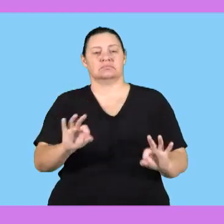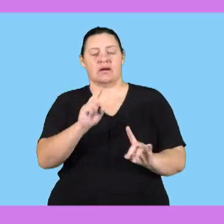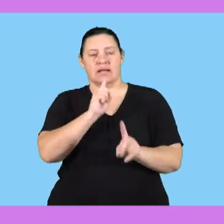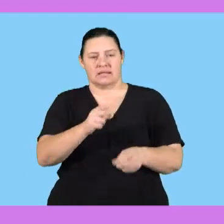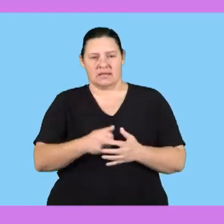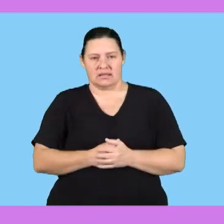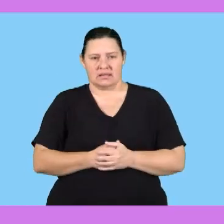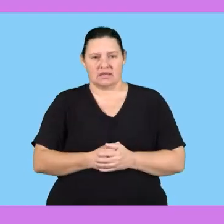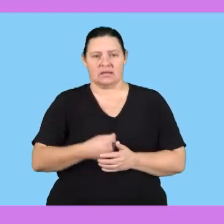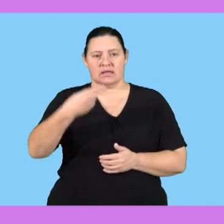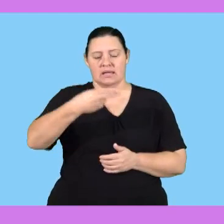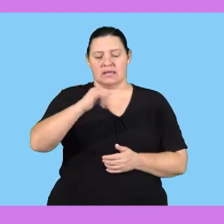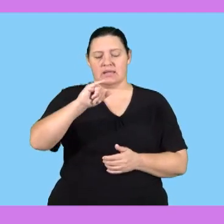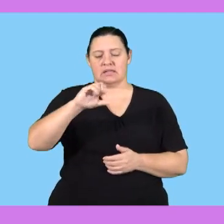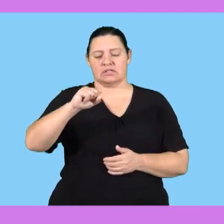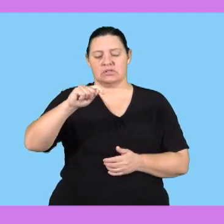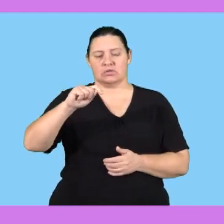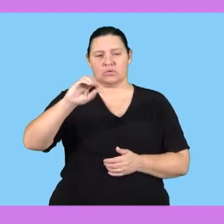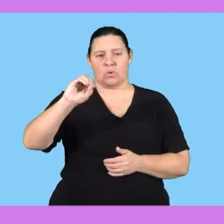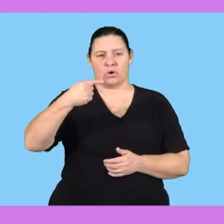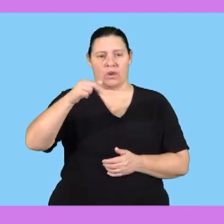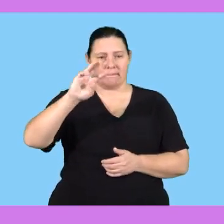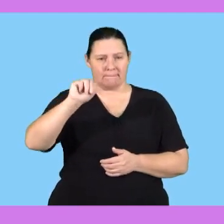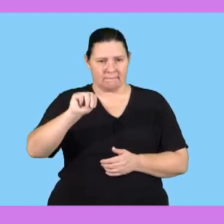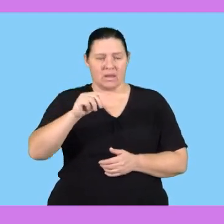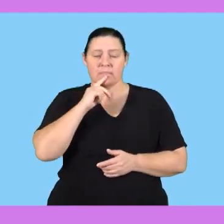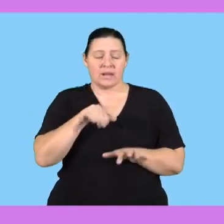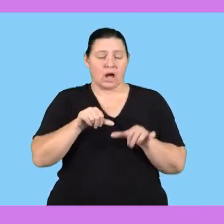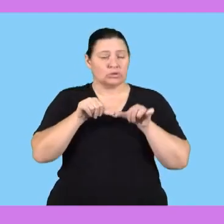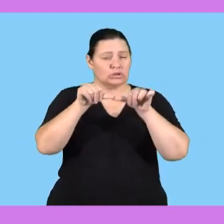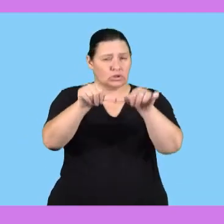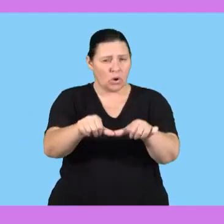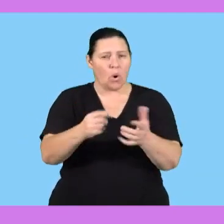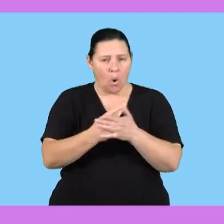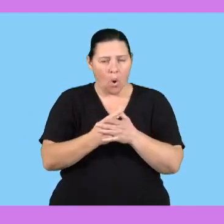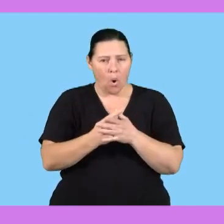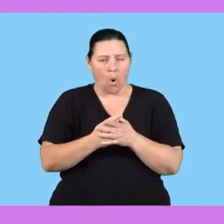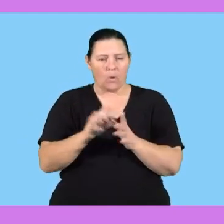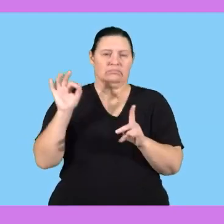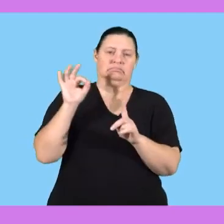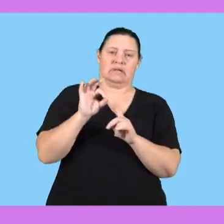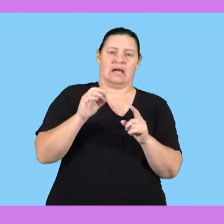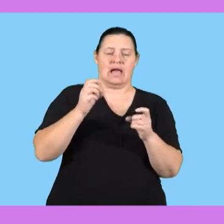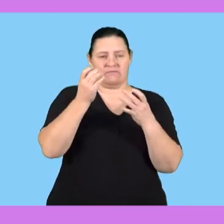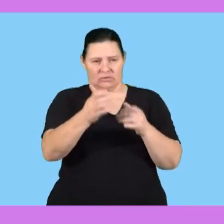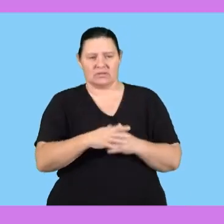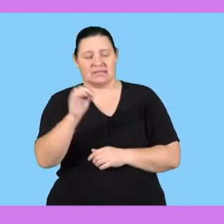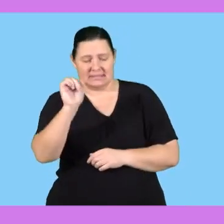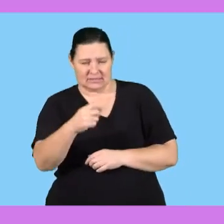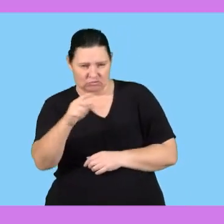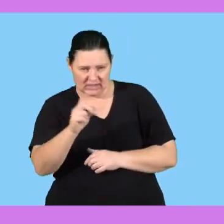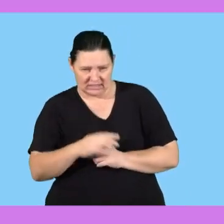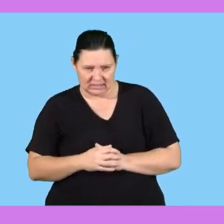correct answer. Histograms are used for continuous or discrete data. Oh, that's correct.